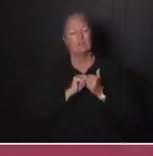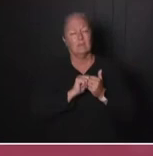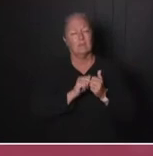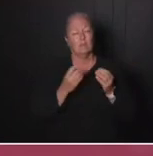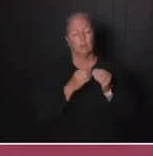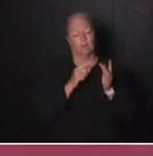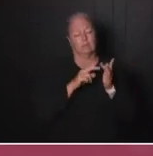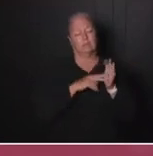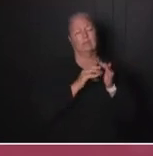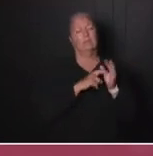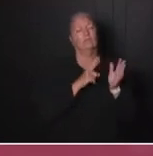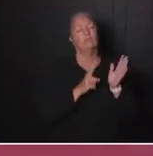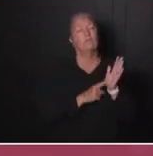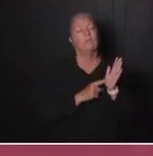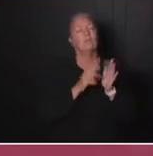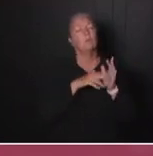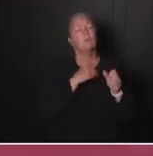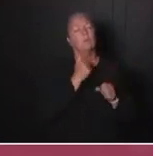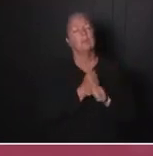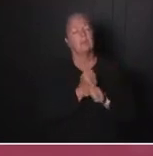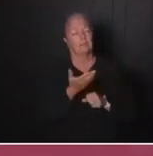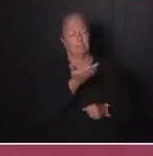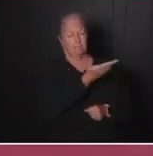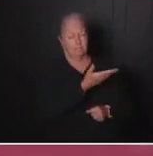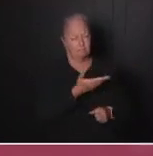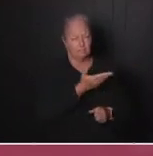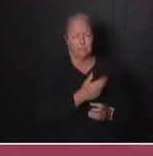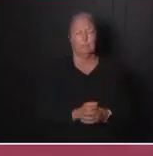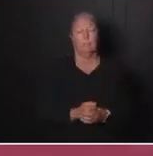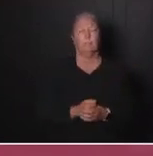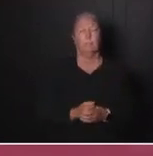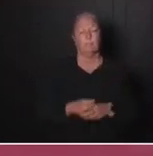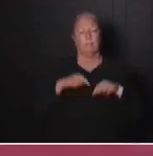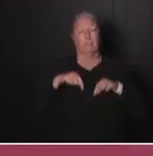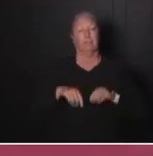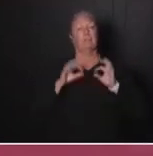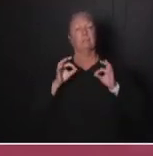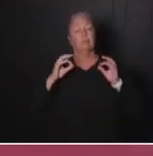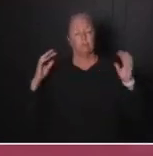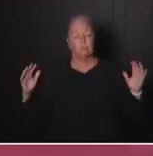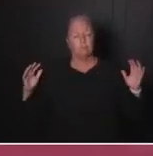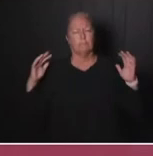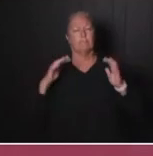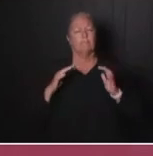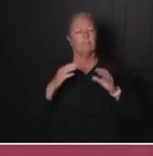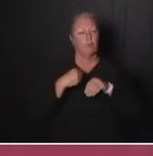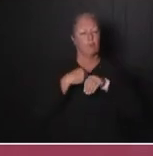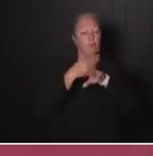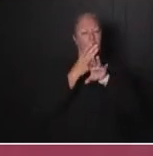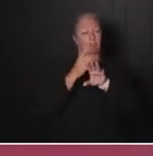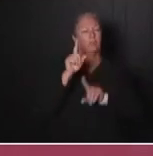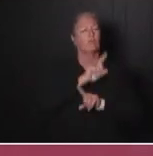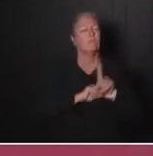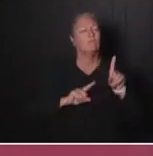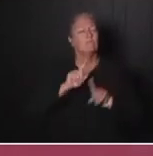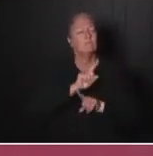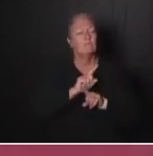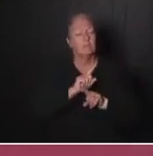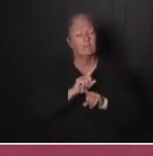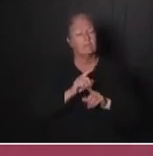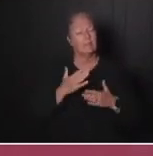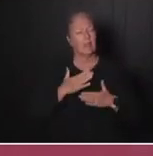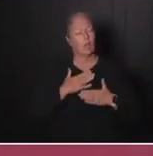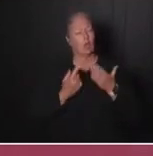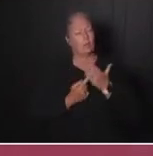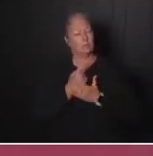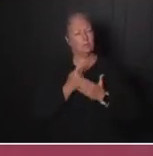wing of our great movement. This special conference is a chance for us to demonstrate our